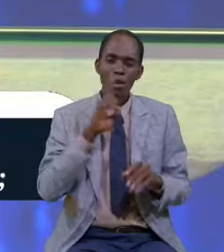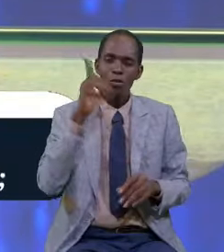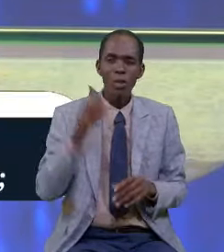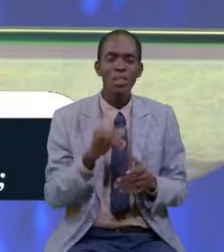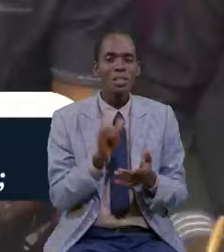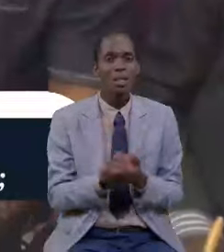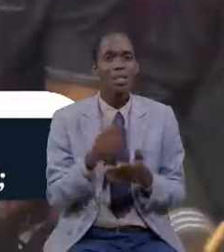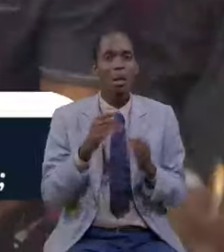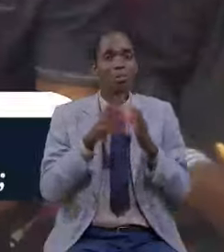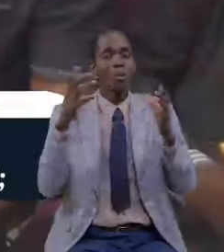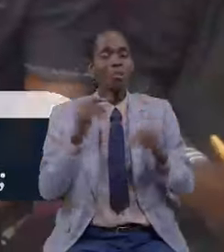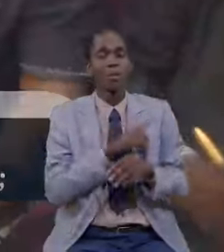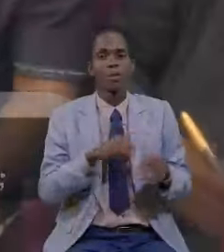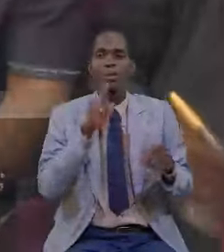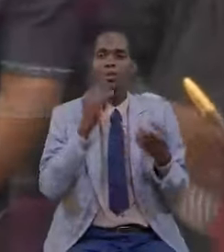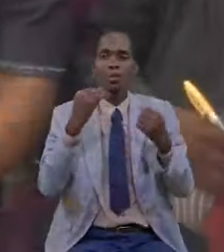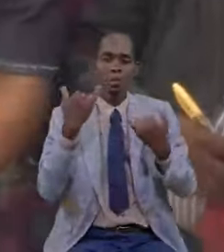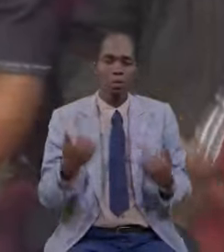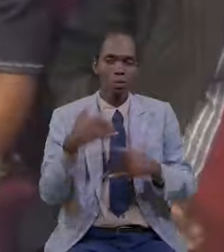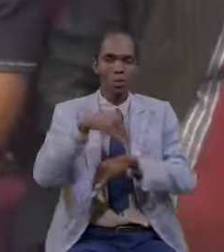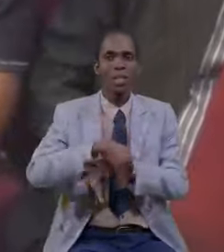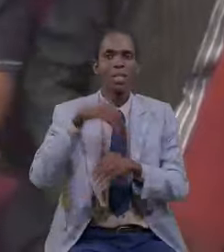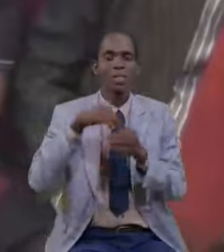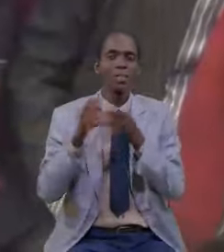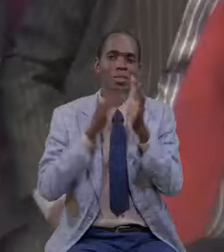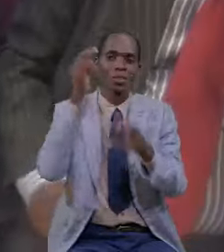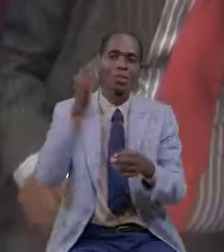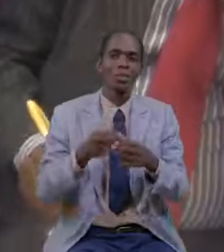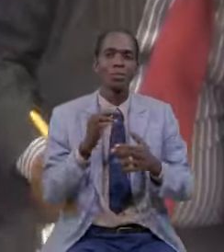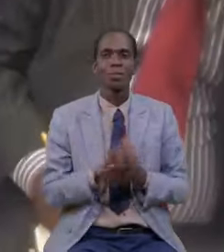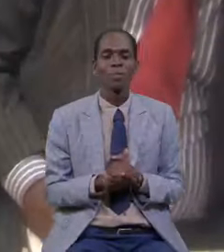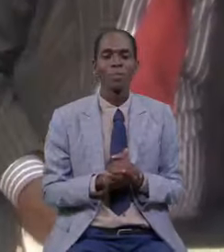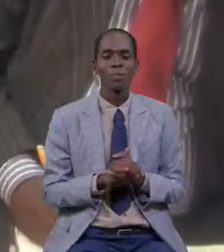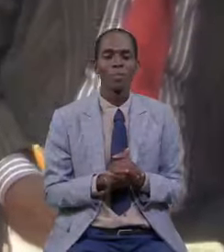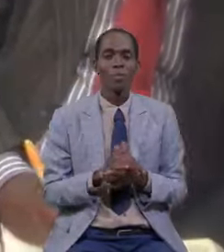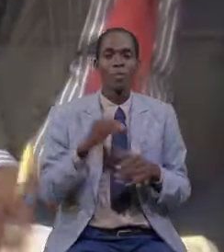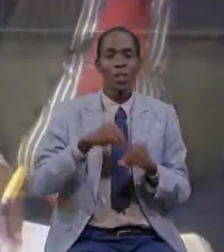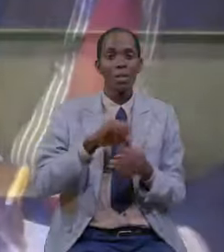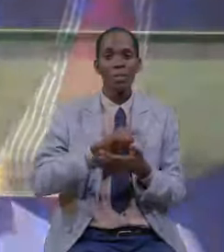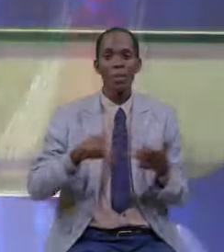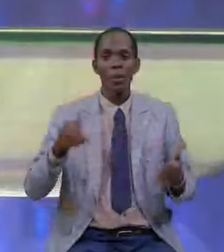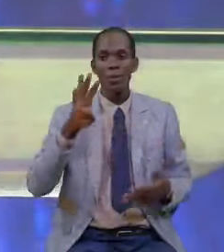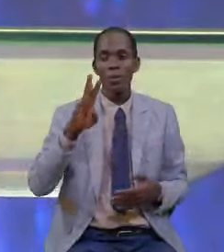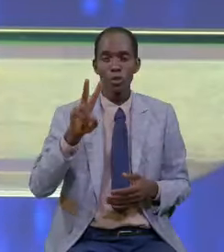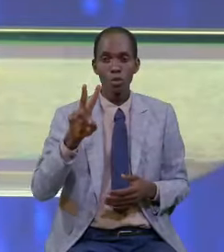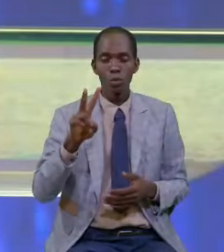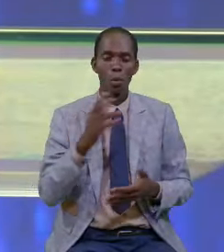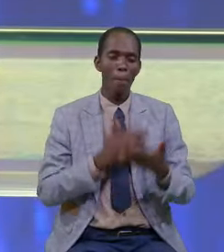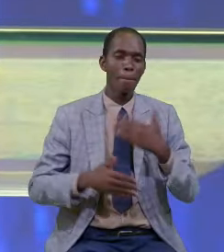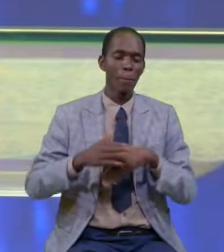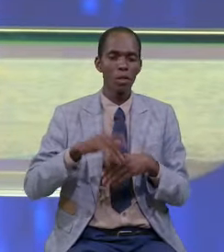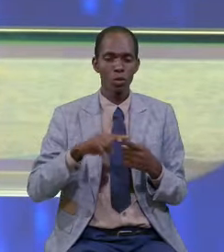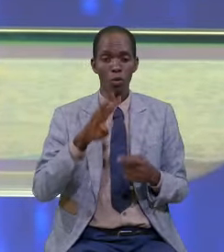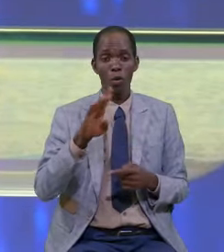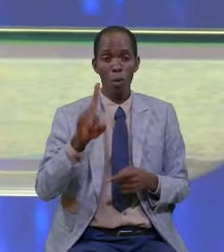tonight in Jesus' name. Look at verse 42. Let me come back to that verse 41.